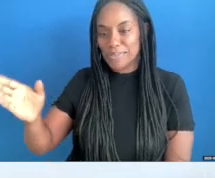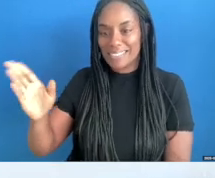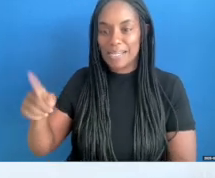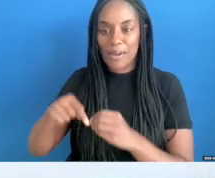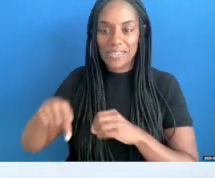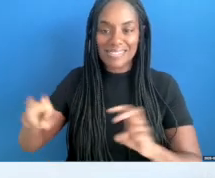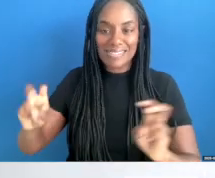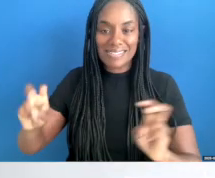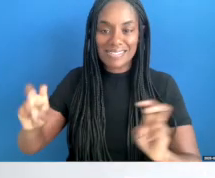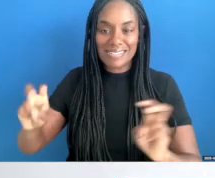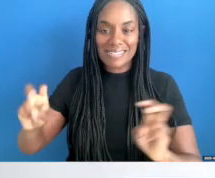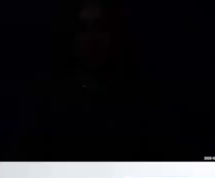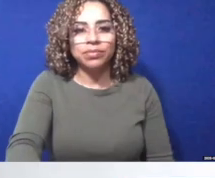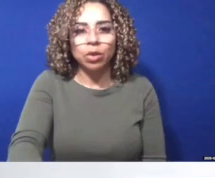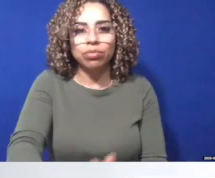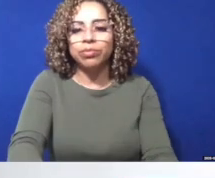Next slide.